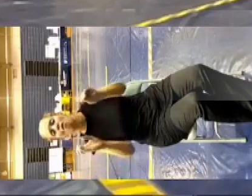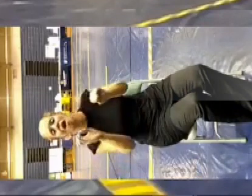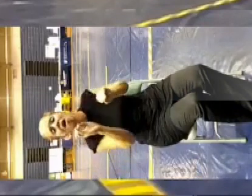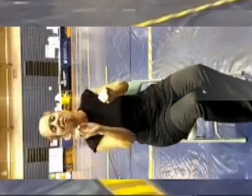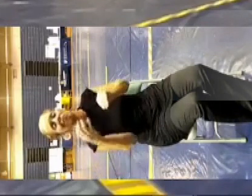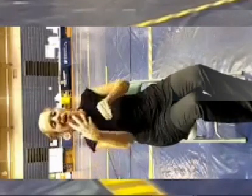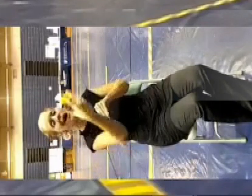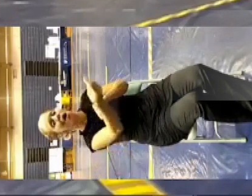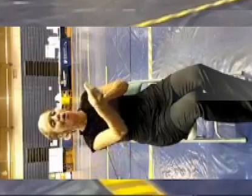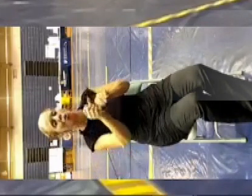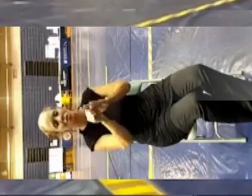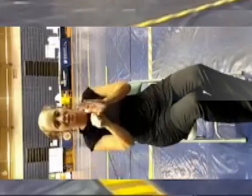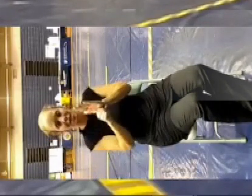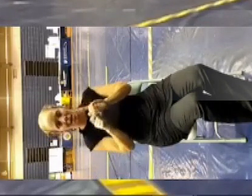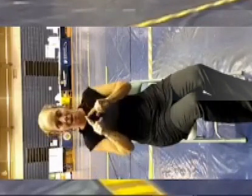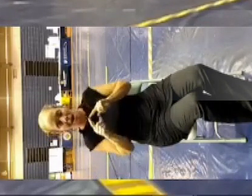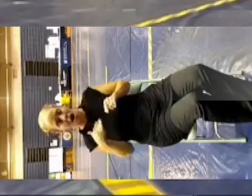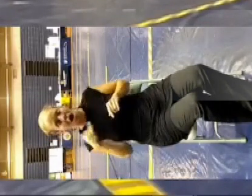willing to even